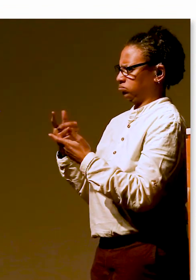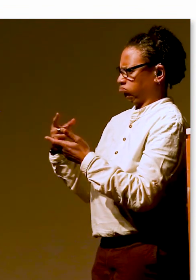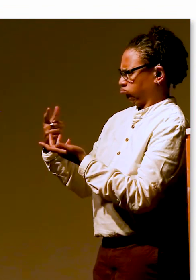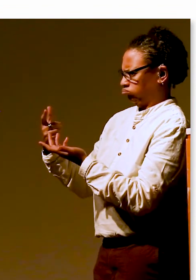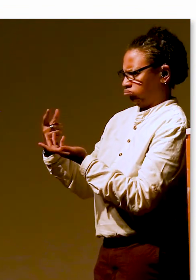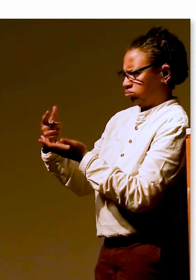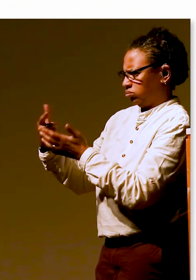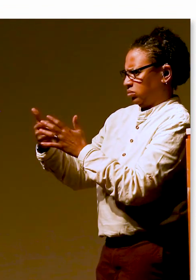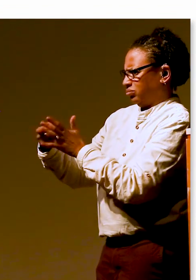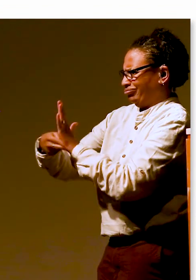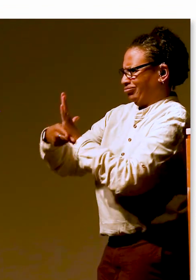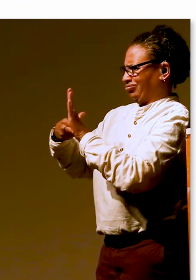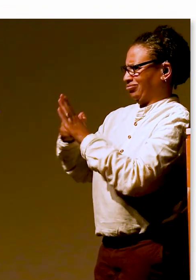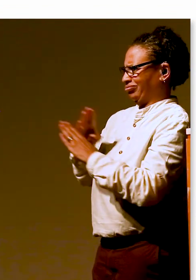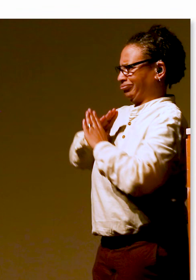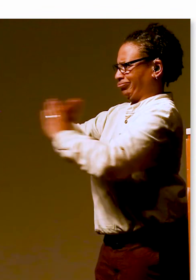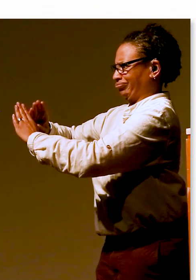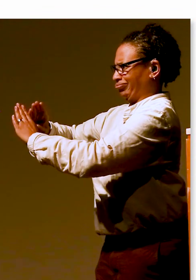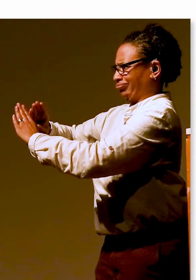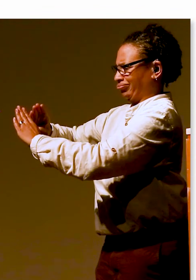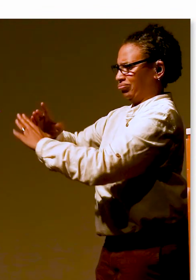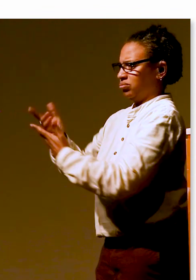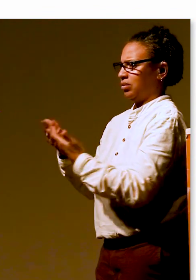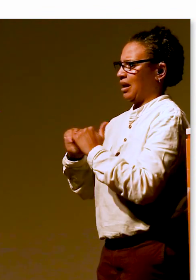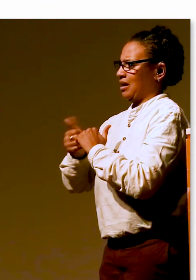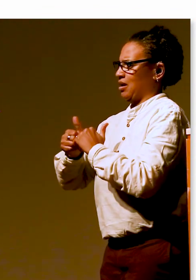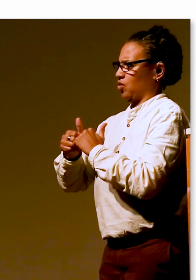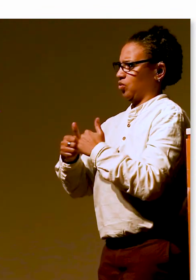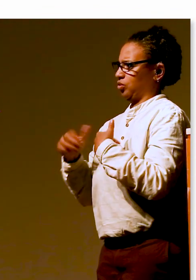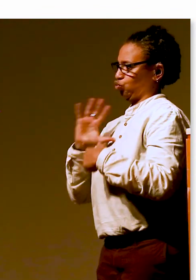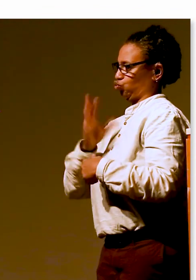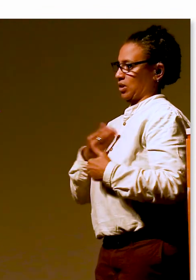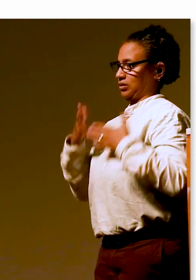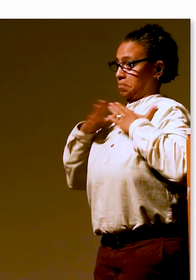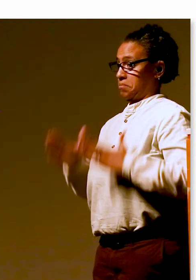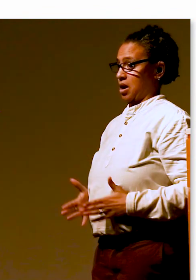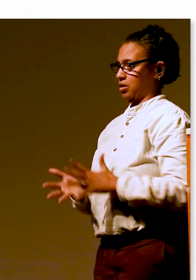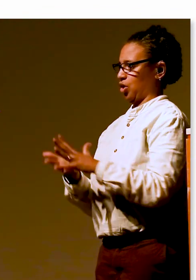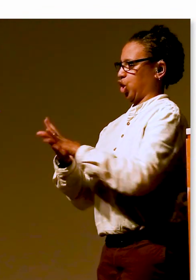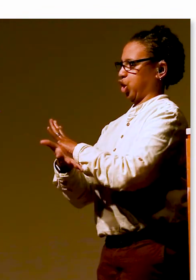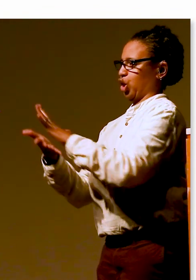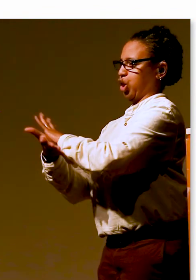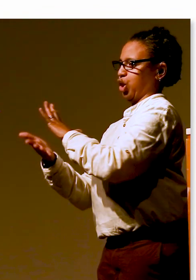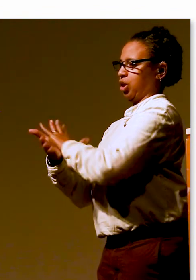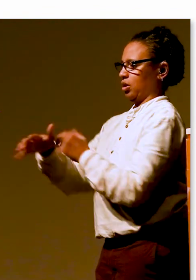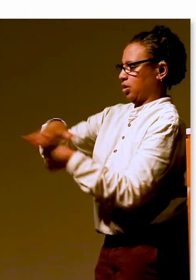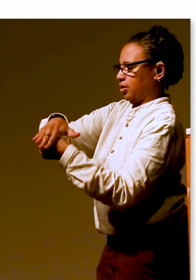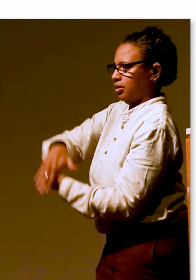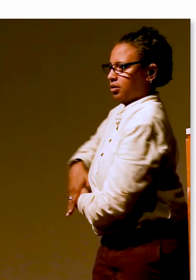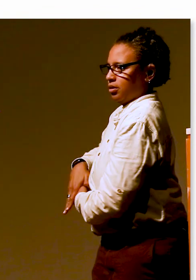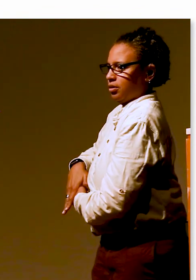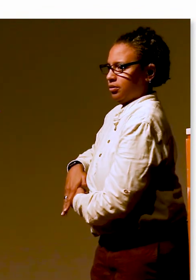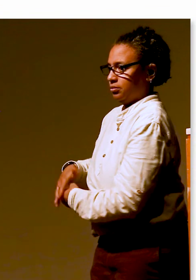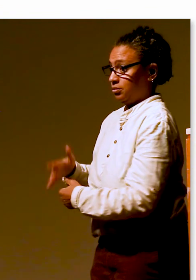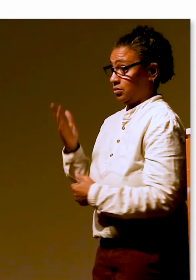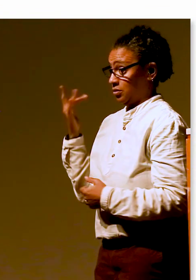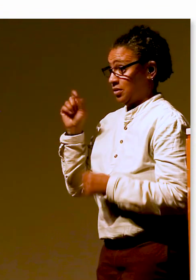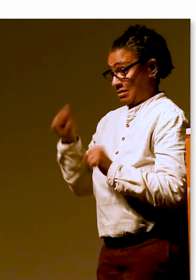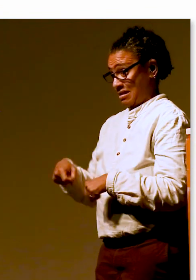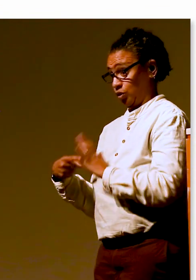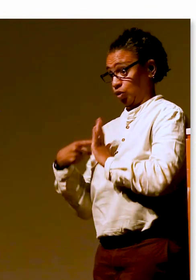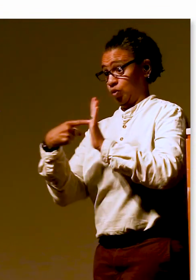in which especially trans bodies are invisibilized on that platform, it's wild. Because you can show a male nipple and not a